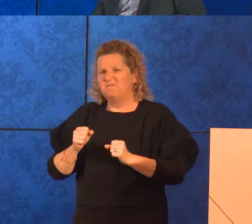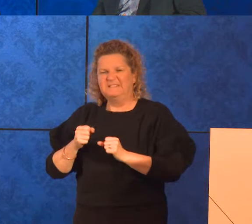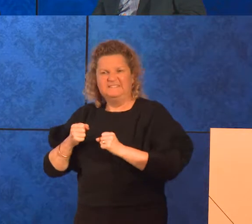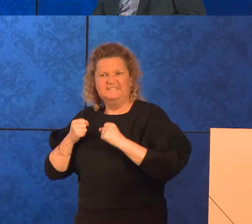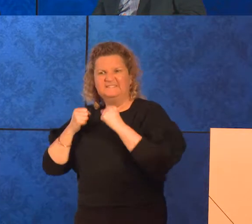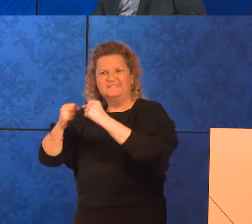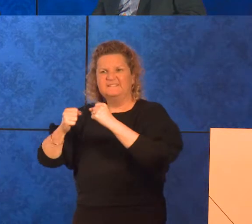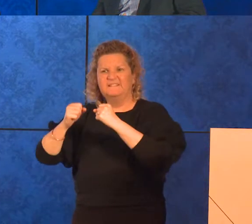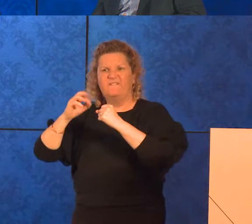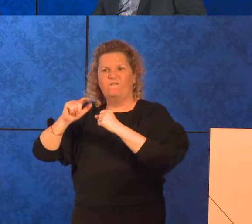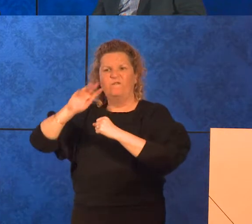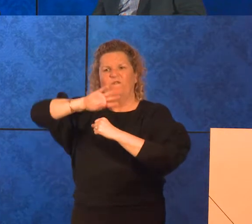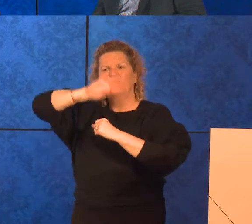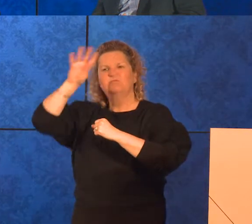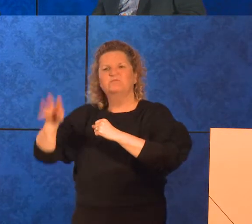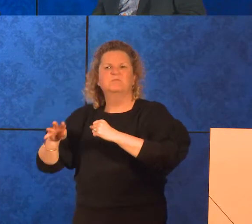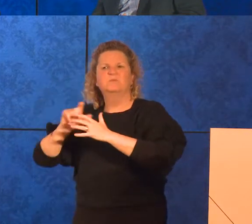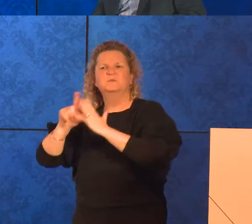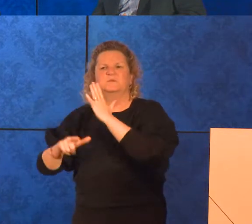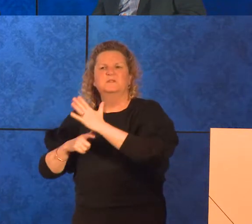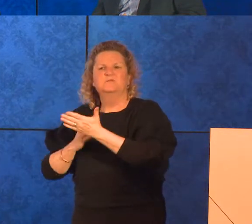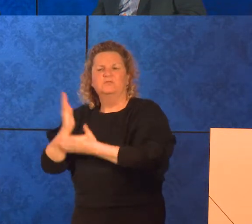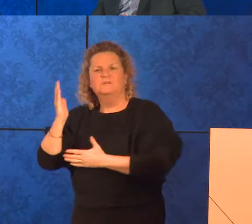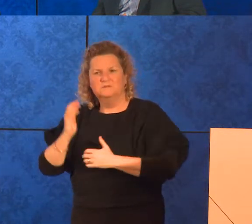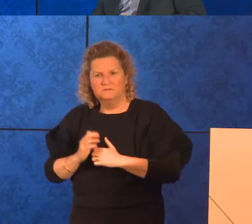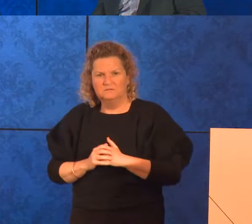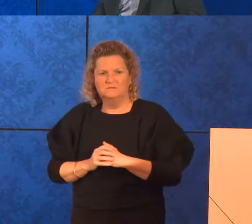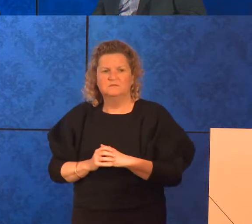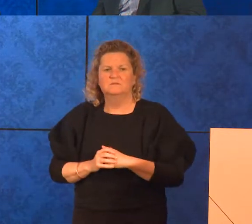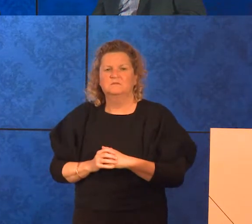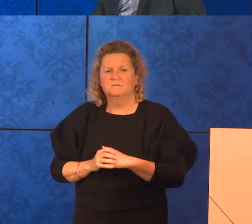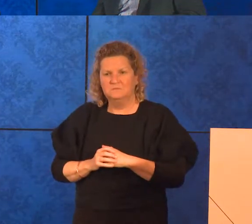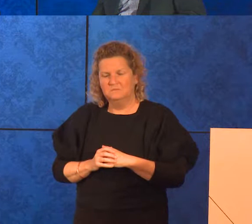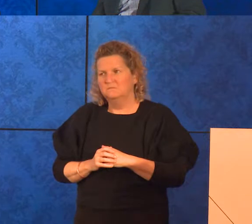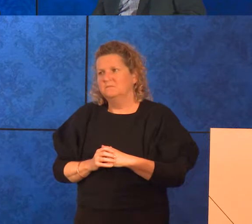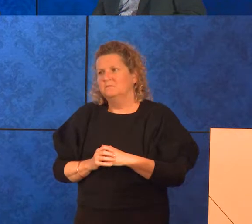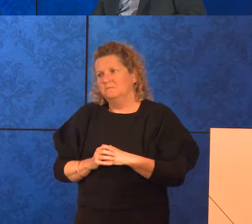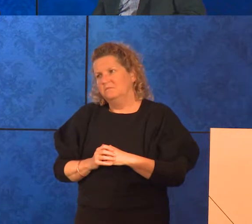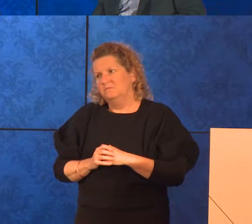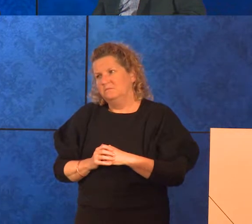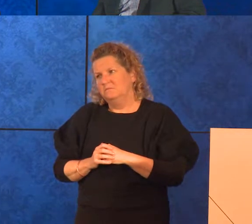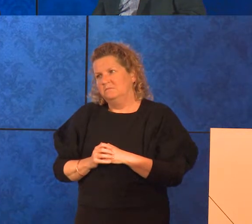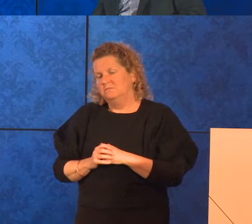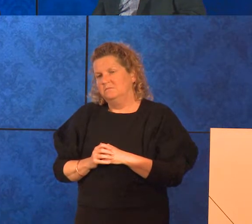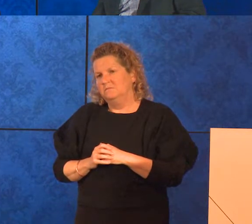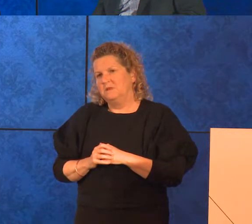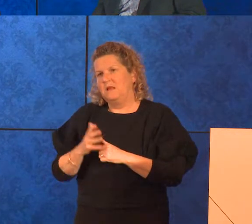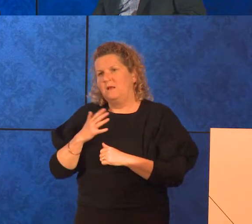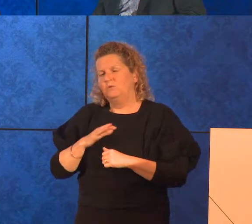LGBT disability rights and other issues, do you think